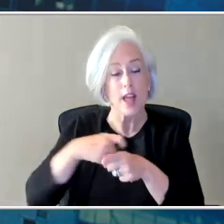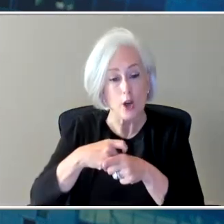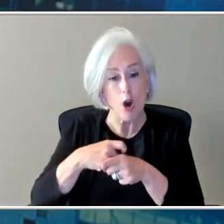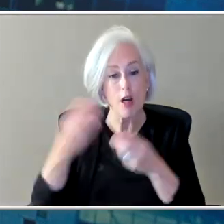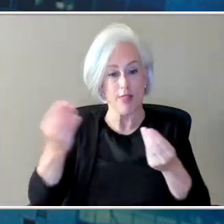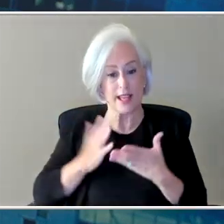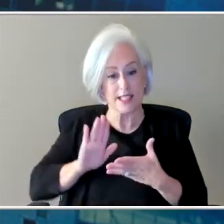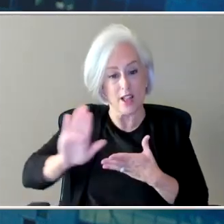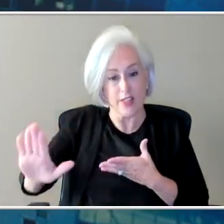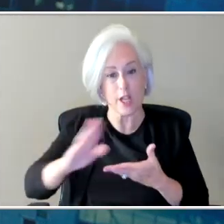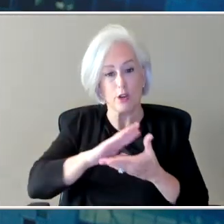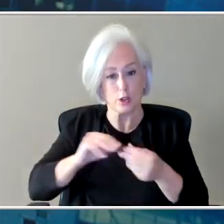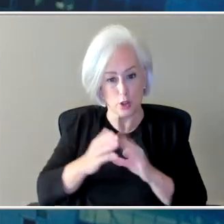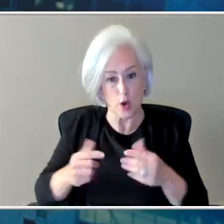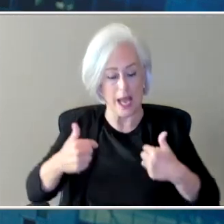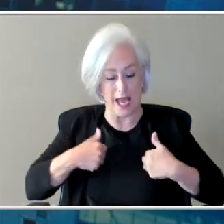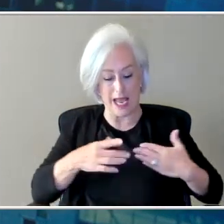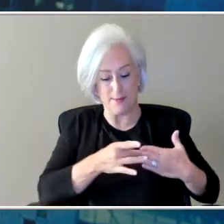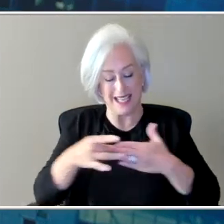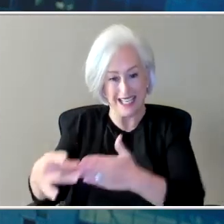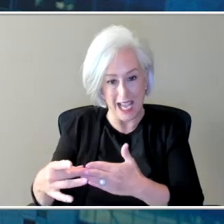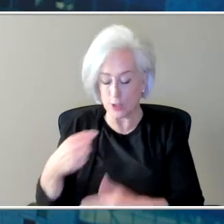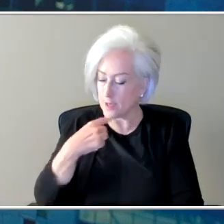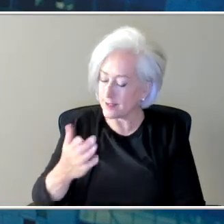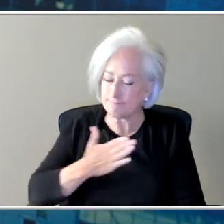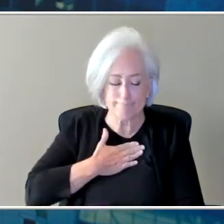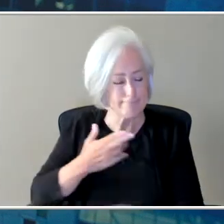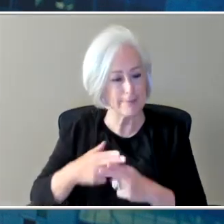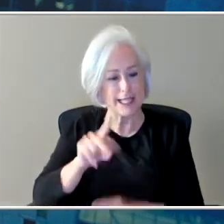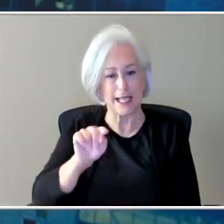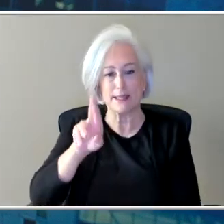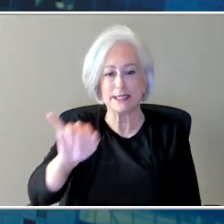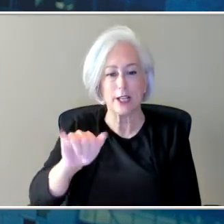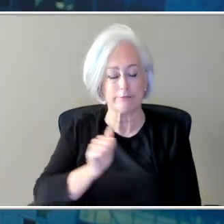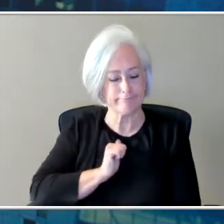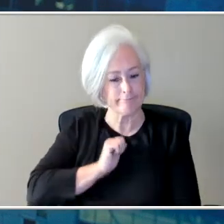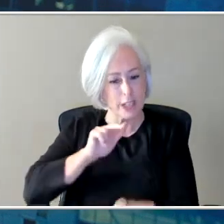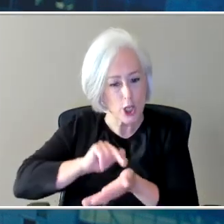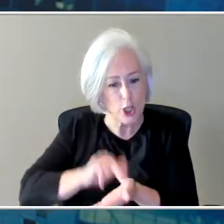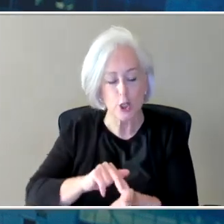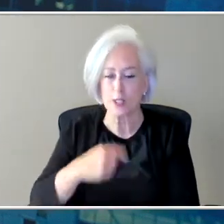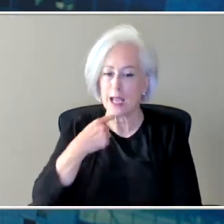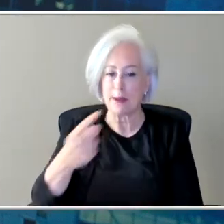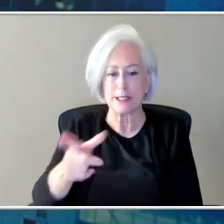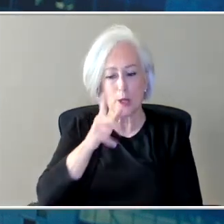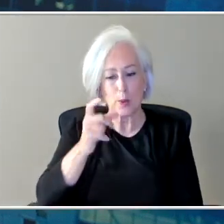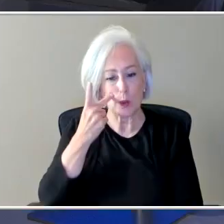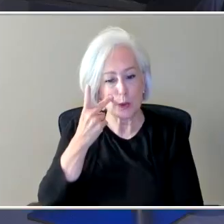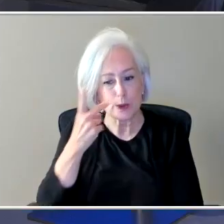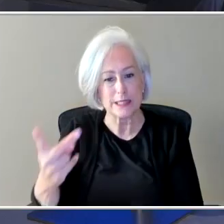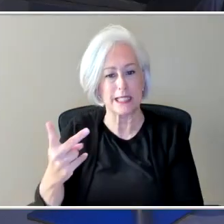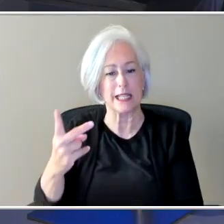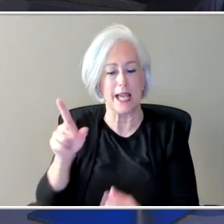going to guide you. I'm Terry, I'm a nurse, I'm going to take care of everything for you. I'm going to figure out who you need to see when and just take care of it. And that was my next